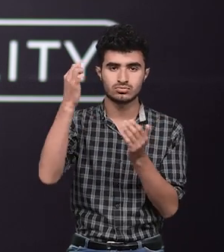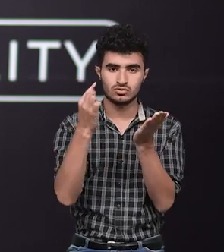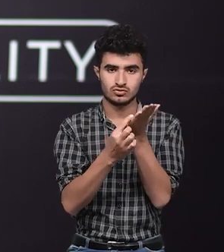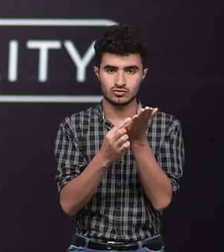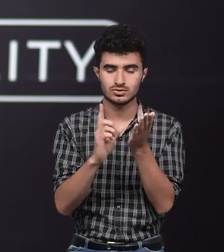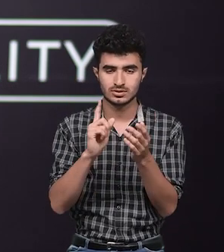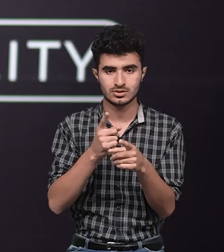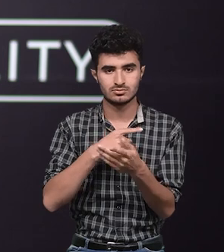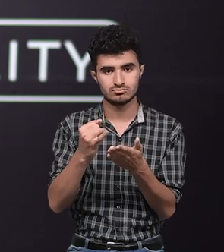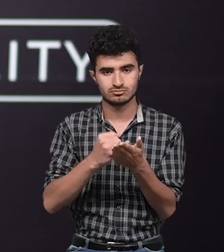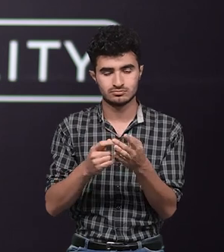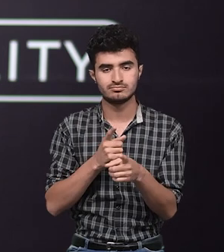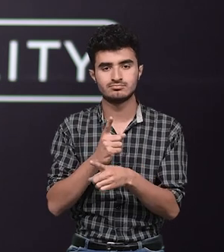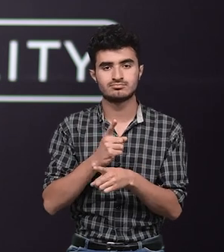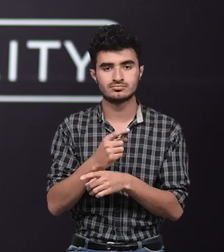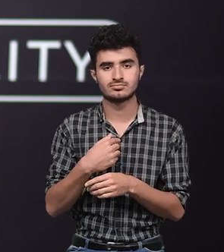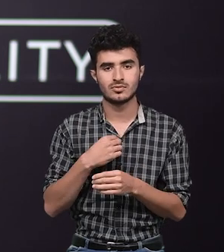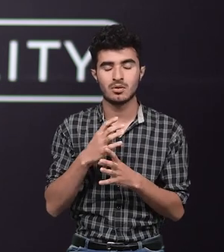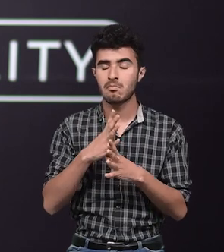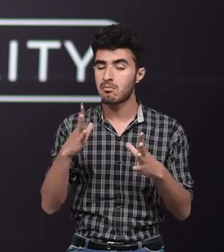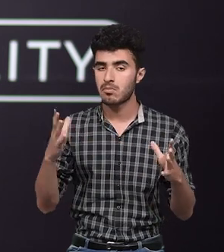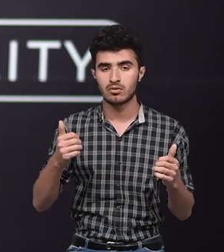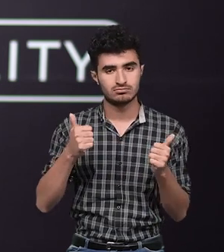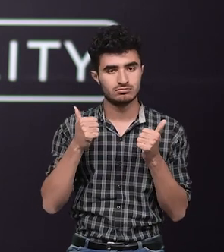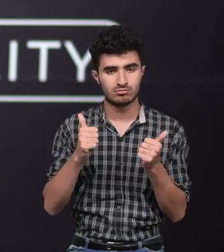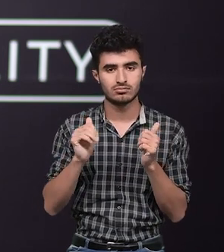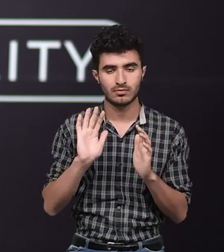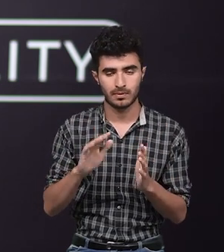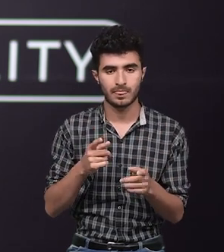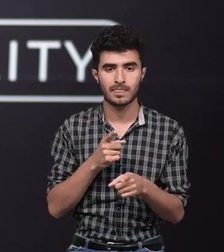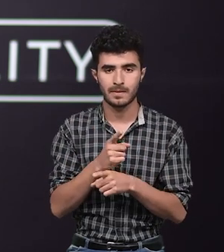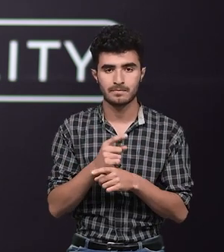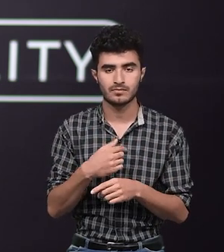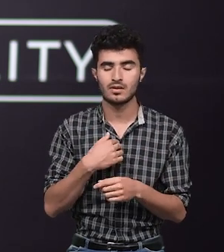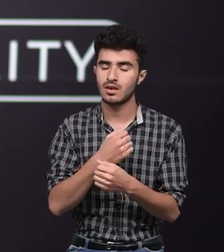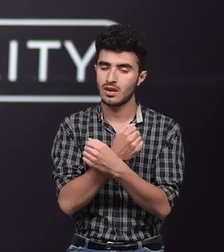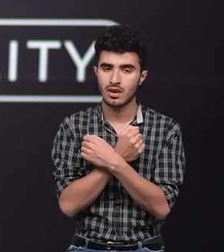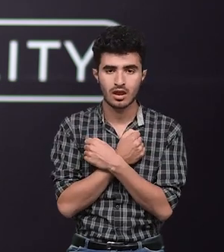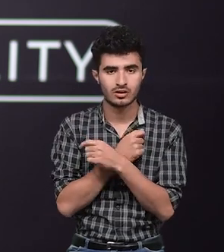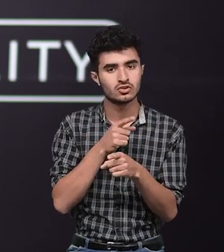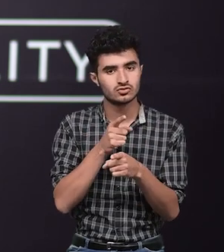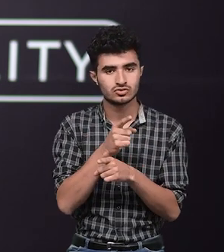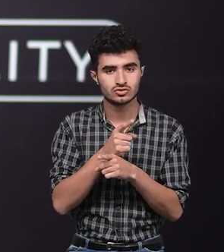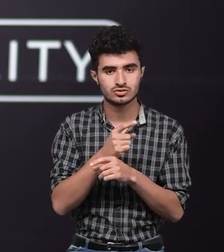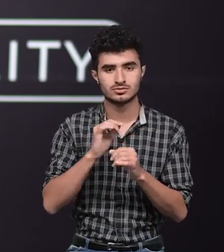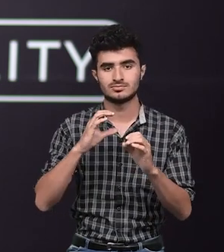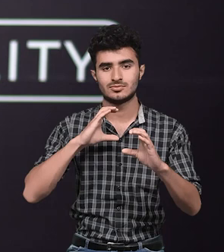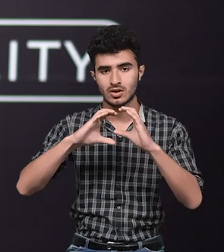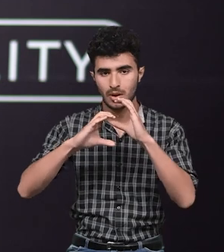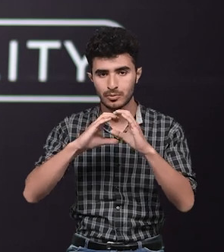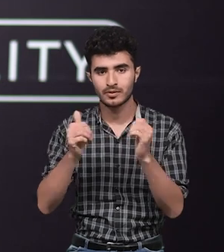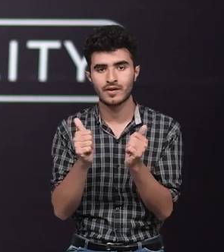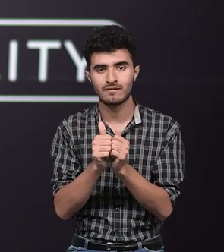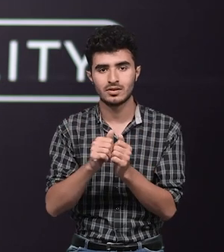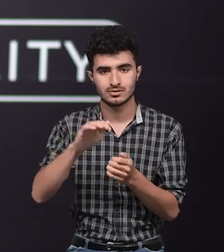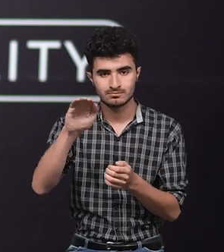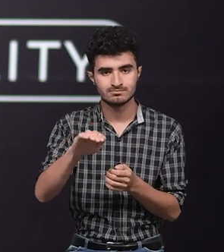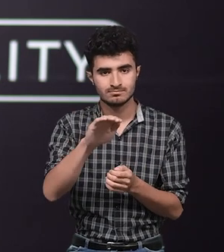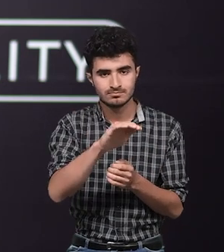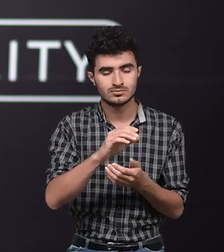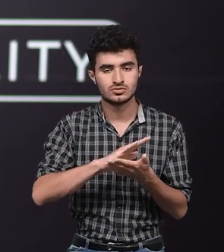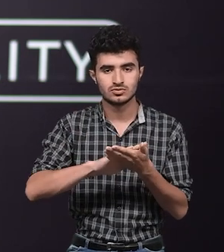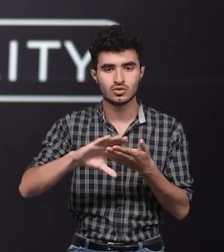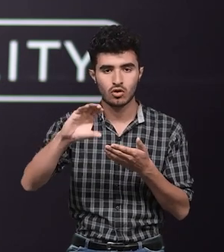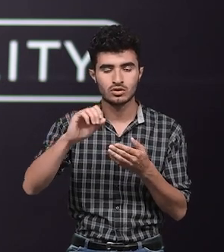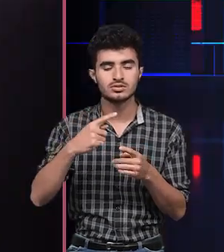at the postgraduate level, which was delightful. I love to teach. I love the interaction in the classroom